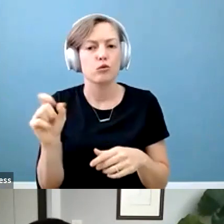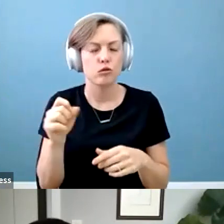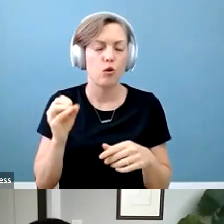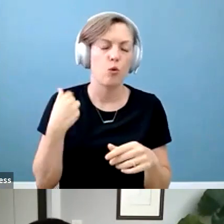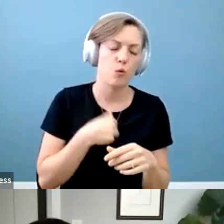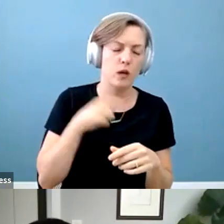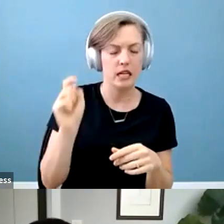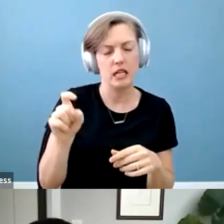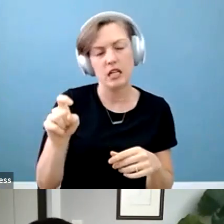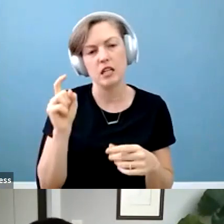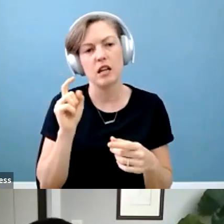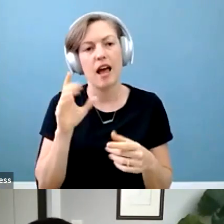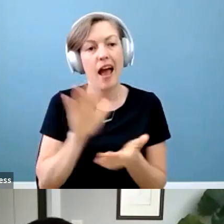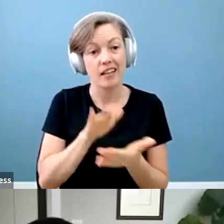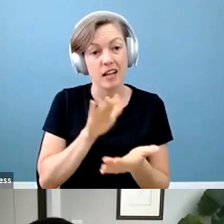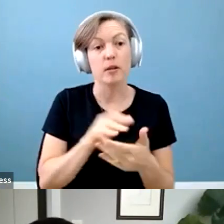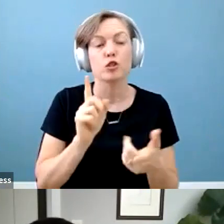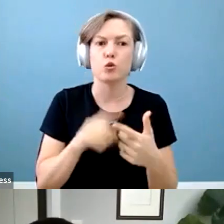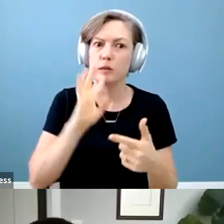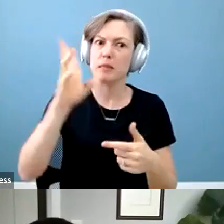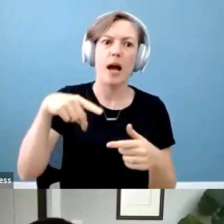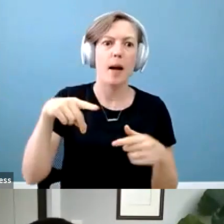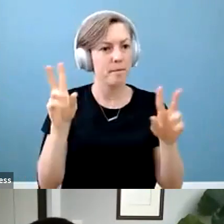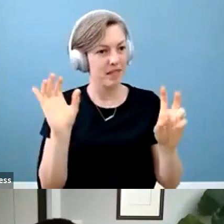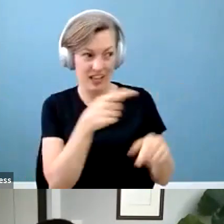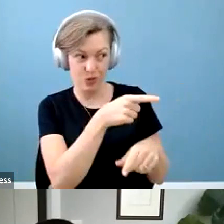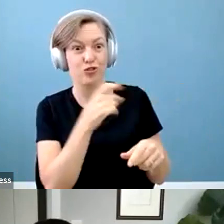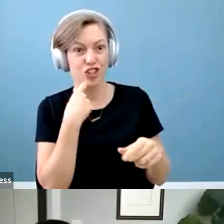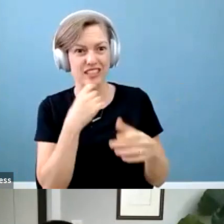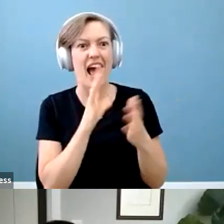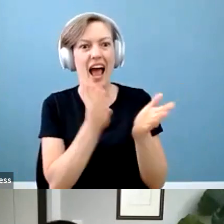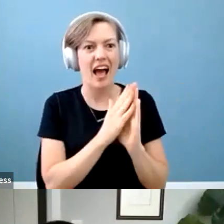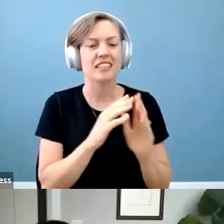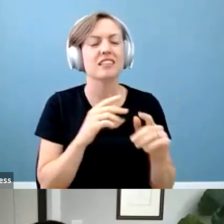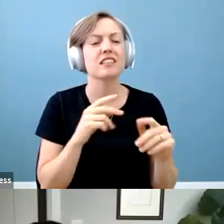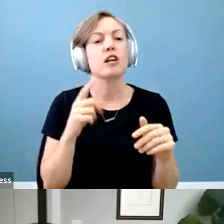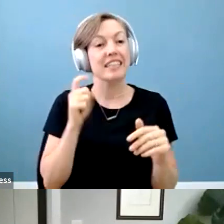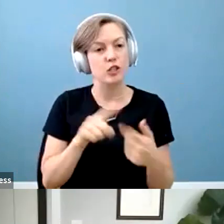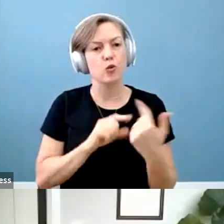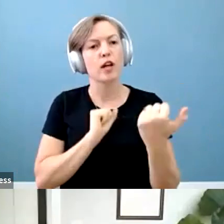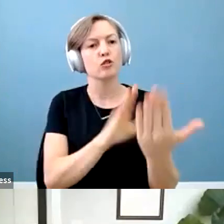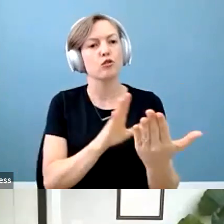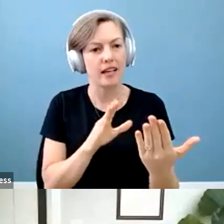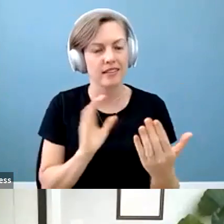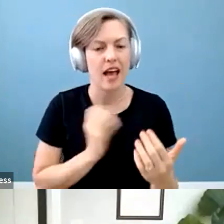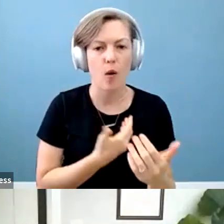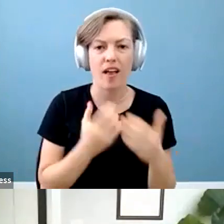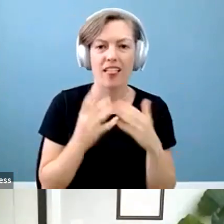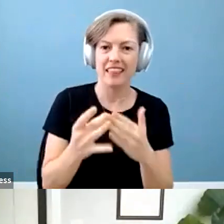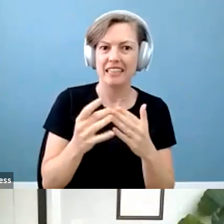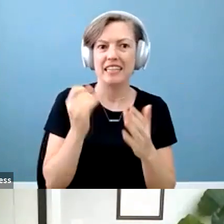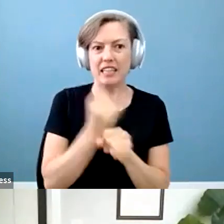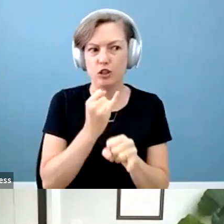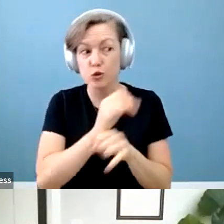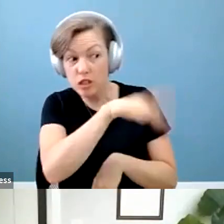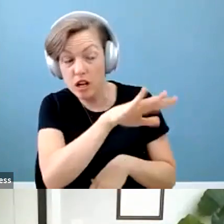need academics to speak up, as you're just asking, and we really need to address our leading institutions and